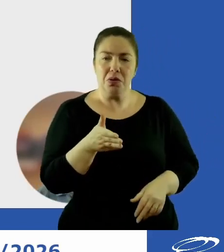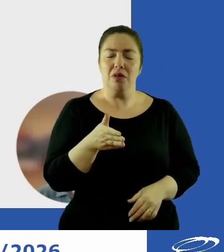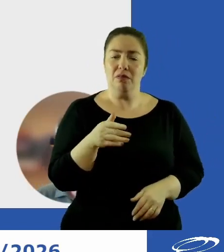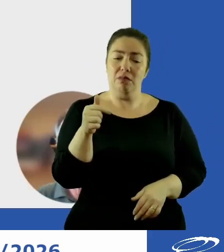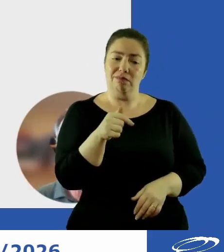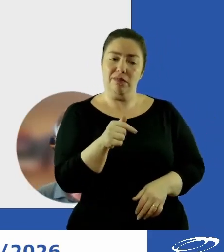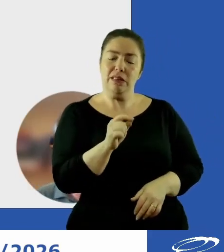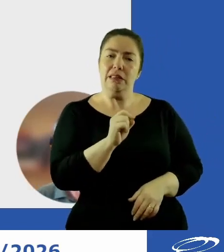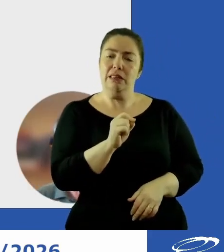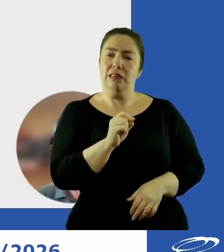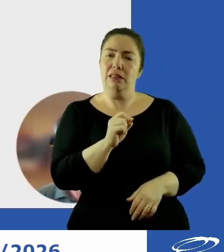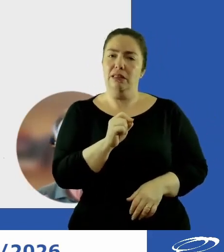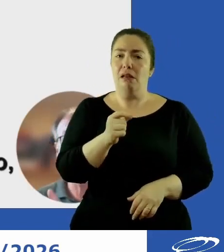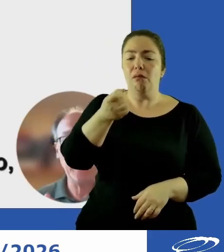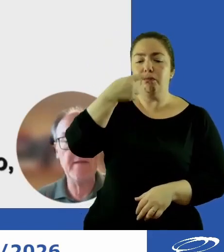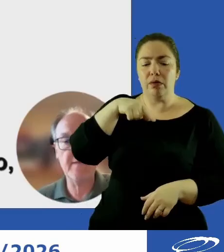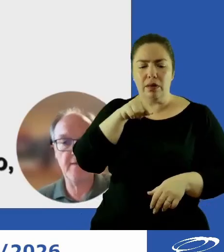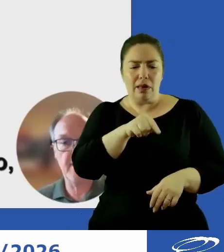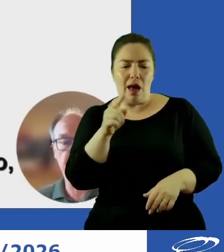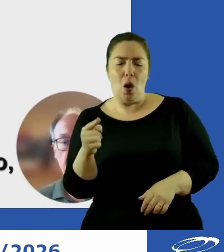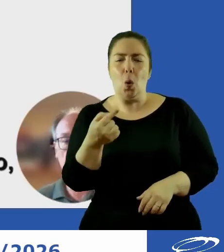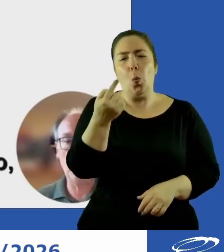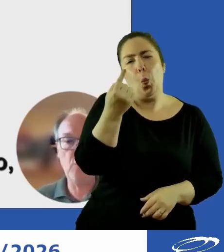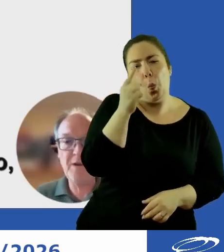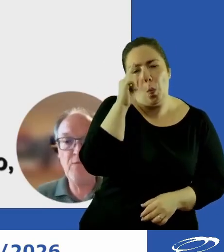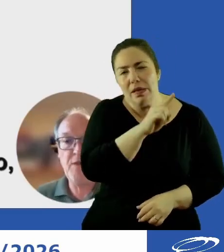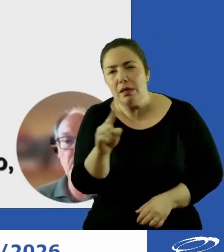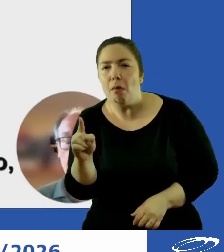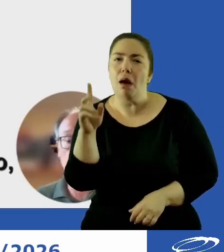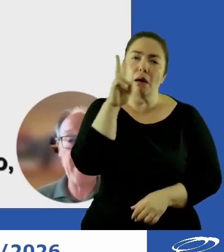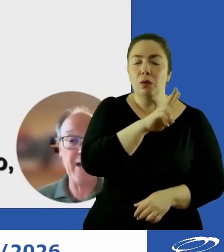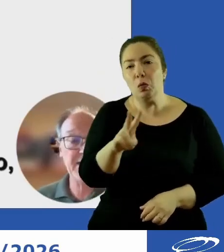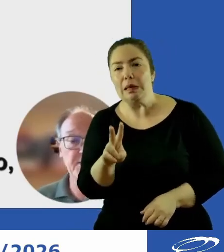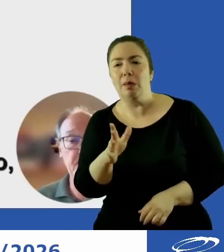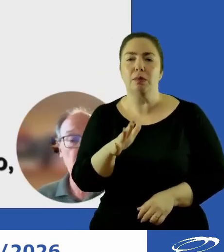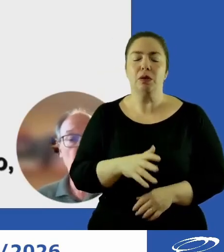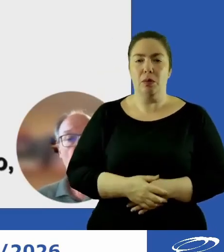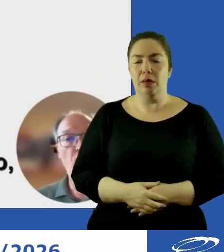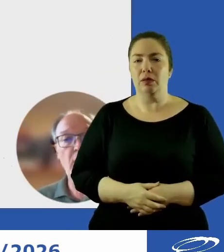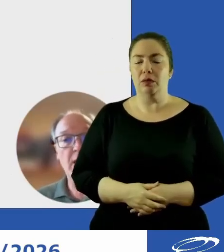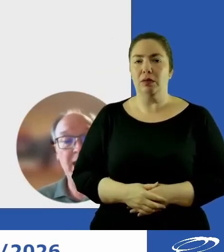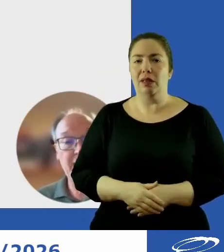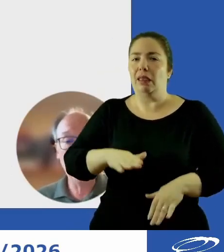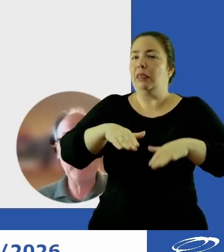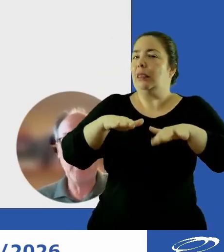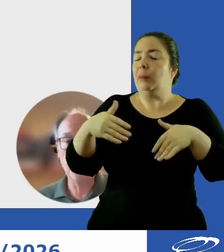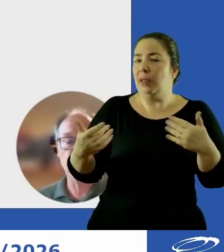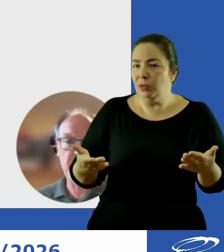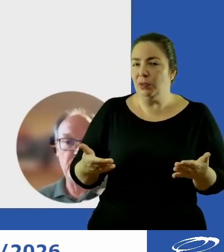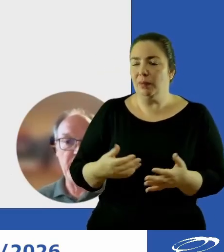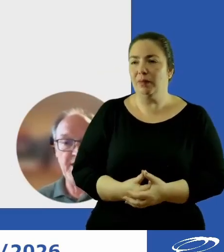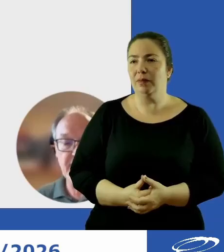bactericidal antibiotic for 1 or 2 weeks. Normally we use a beta-lactam or a glycopeptide